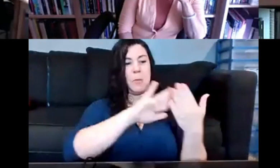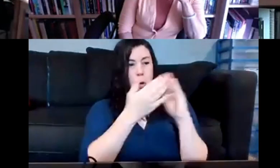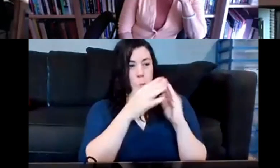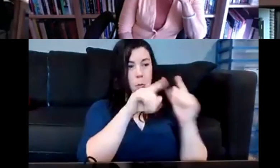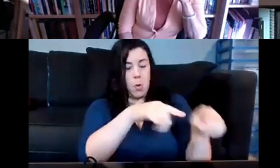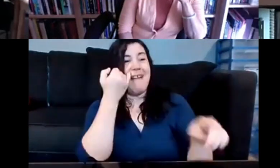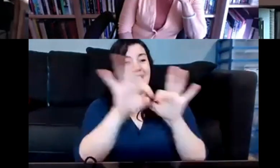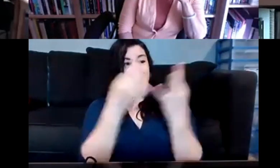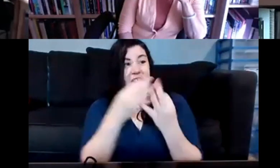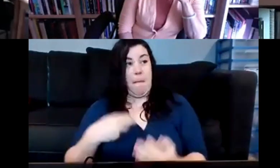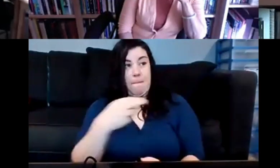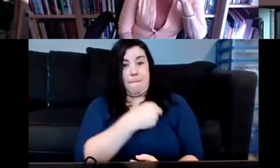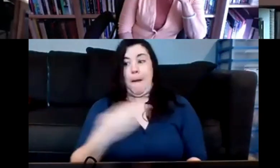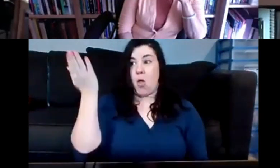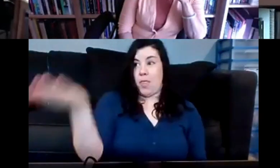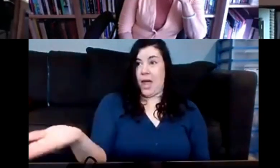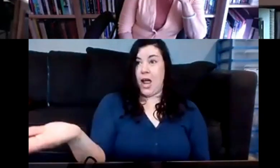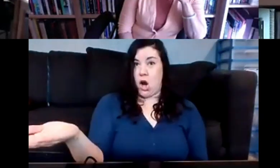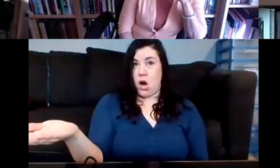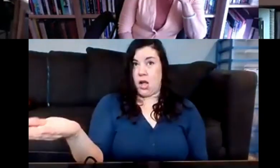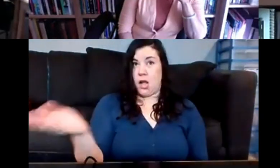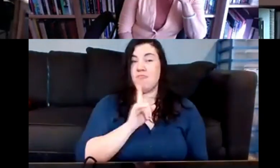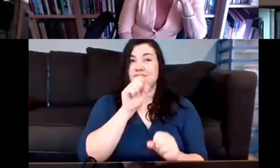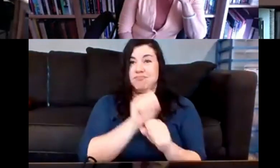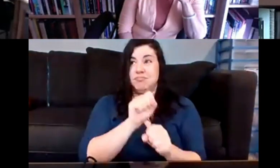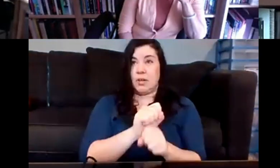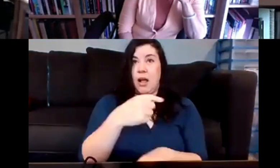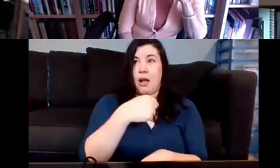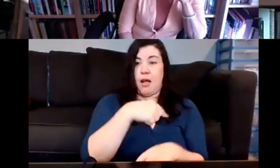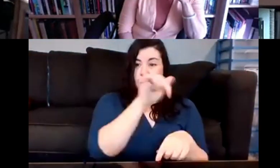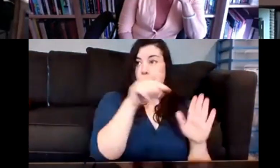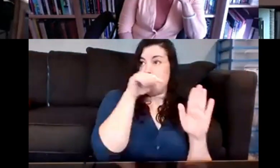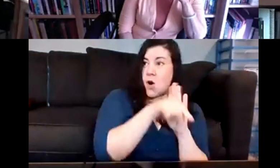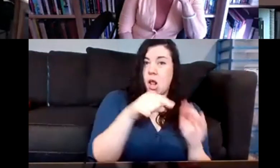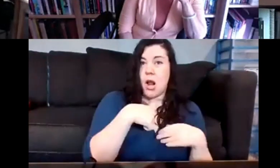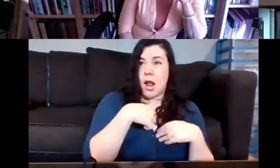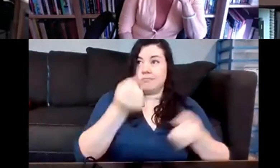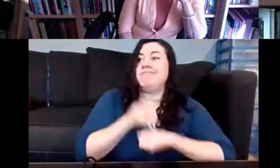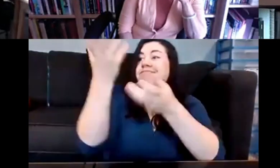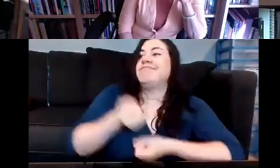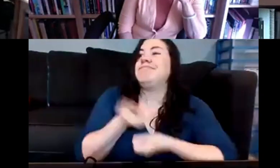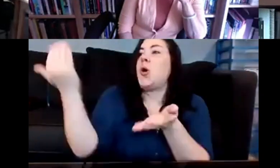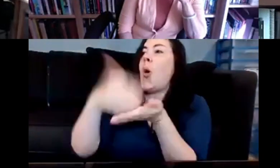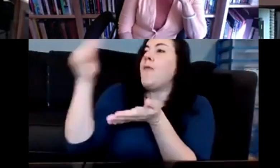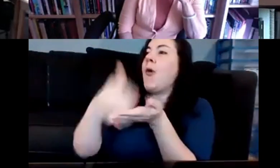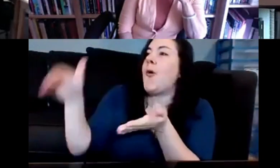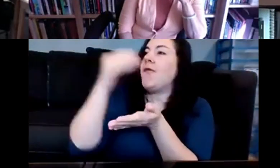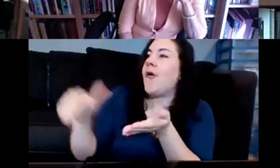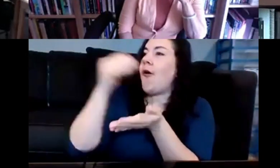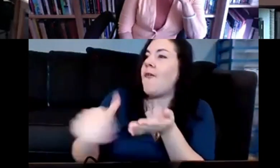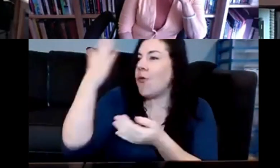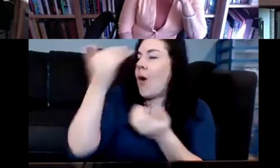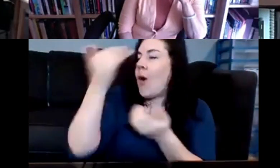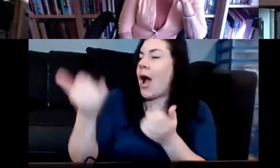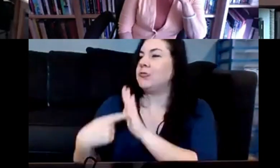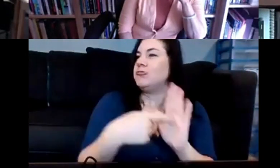issue of it is that I'm actually telling this murder over and over again just so I can make a point about whiteness, right?